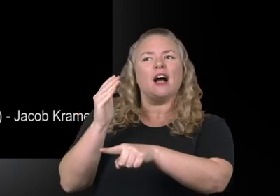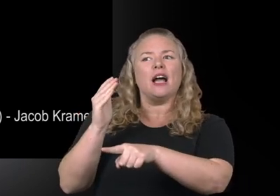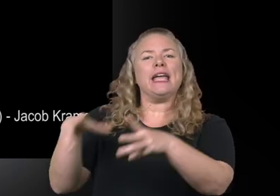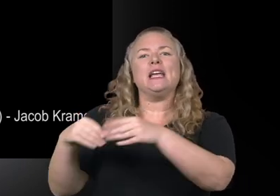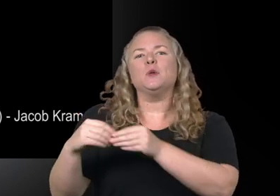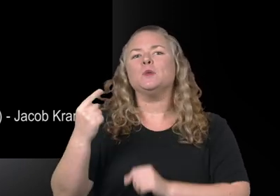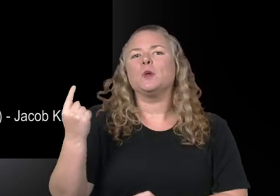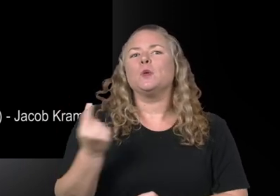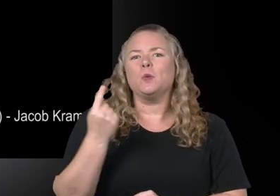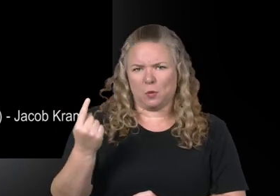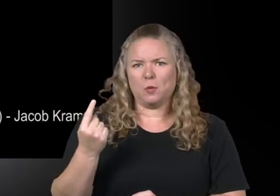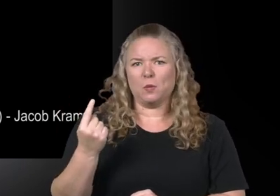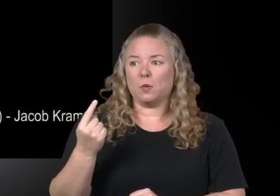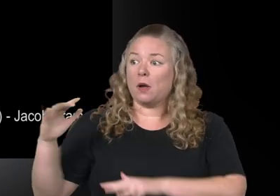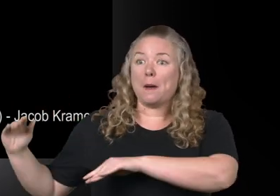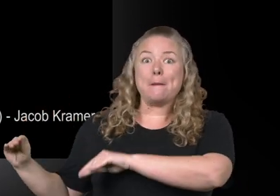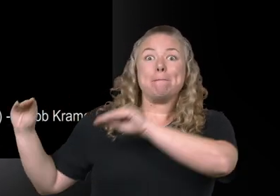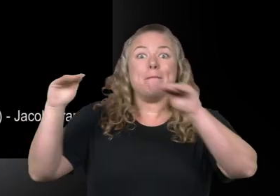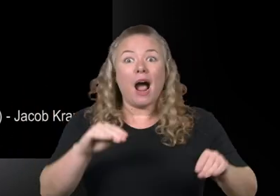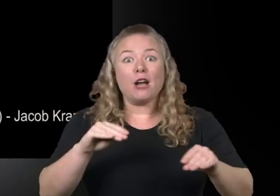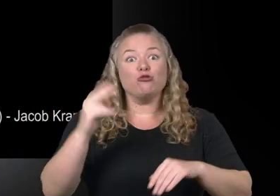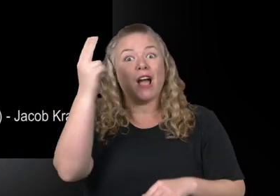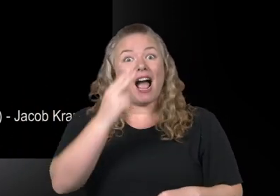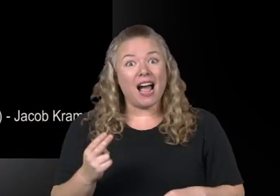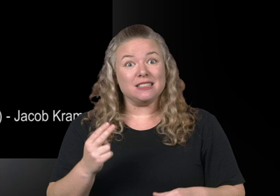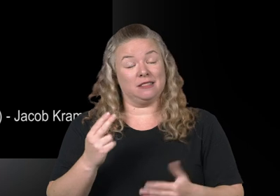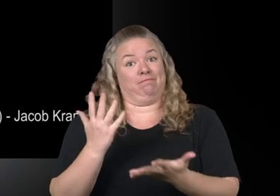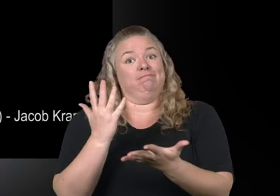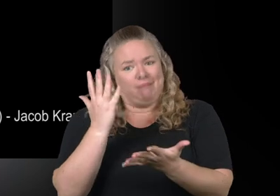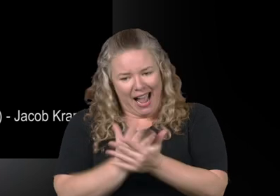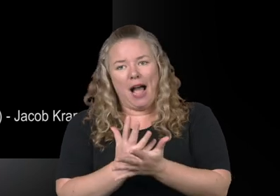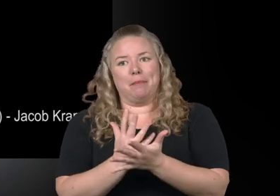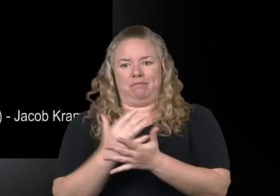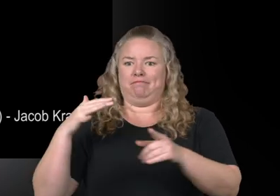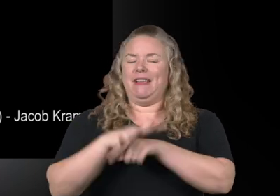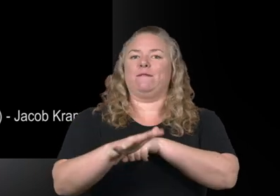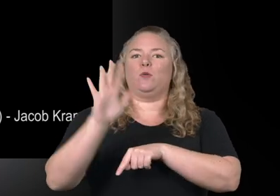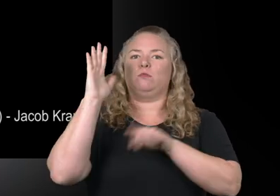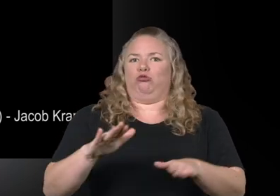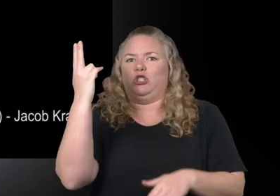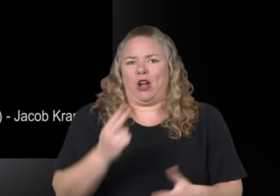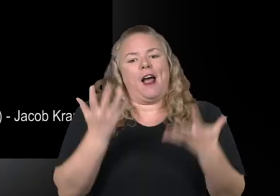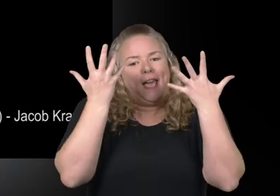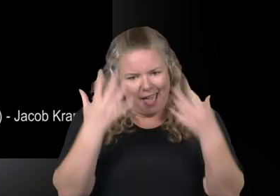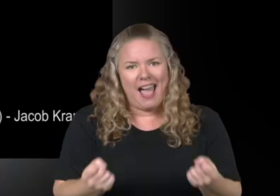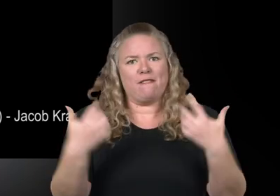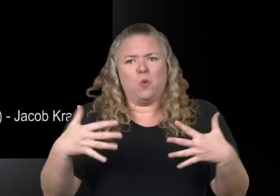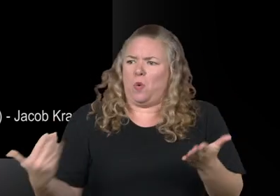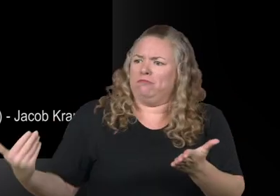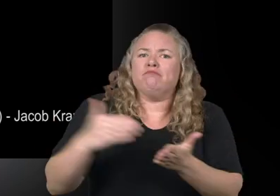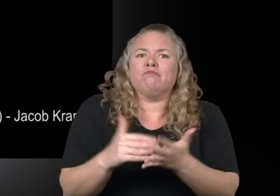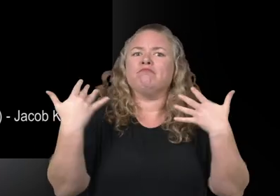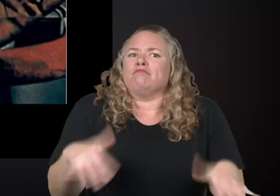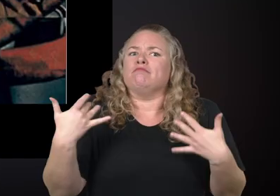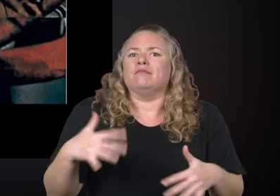artist, and explicitly stating that migrant artists had made significant